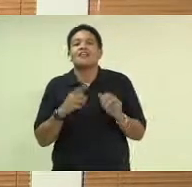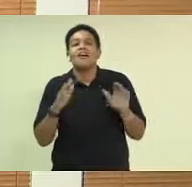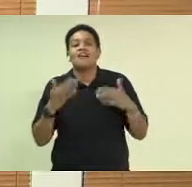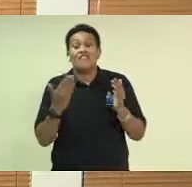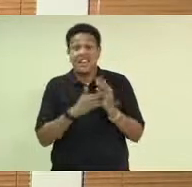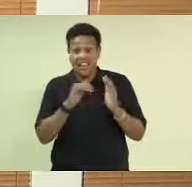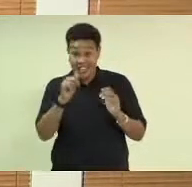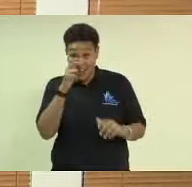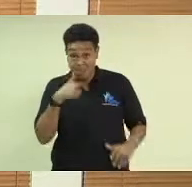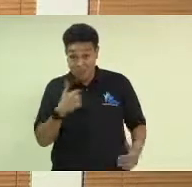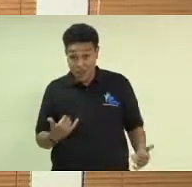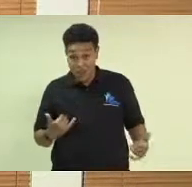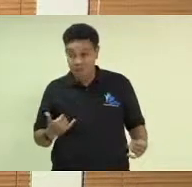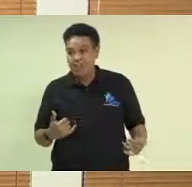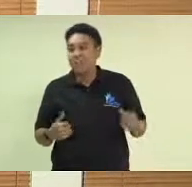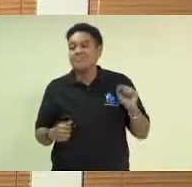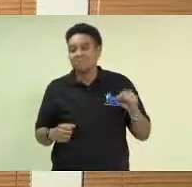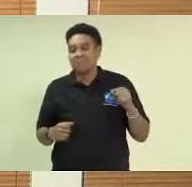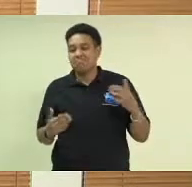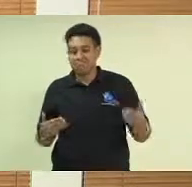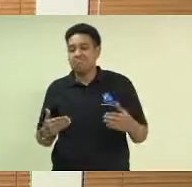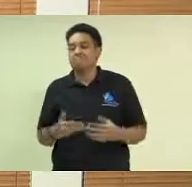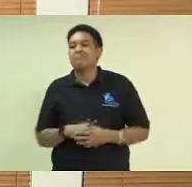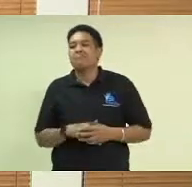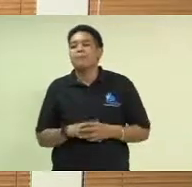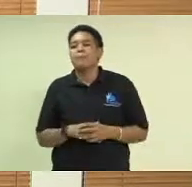Can you hear me now?